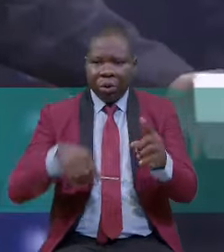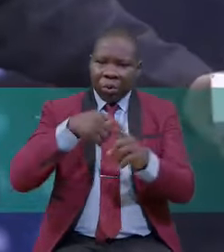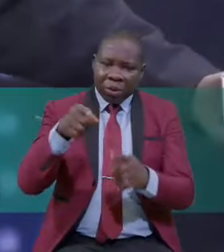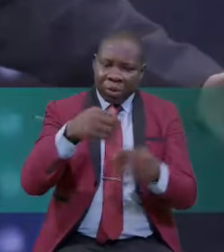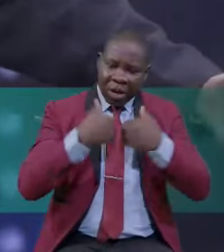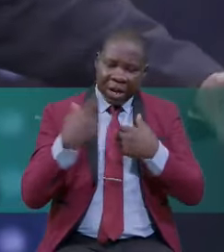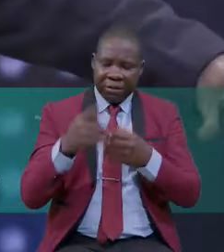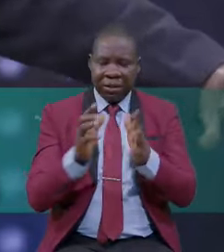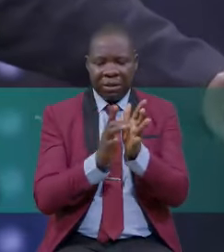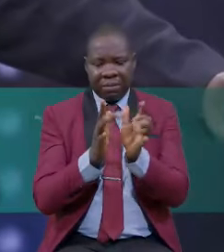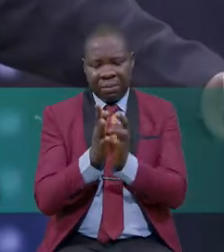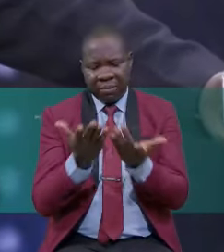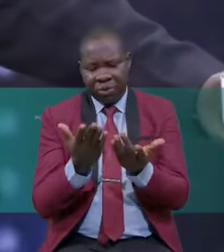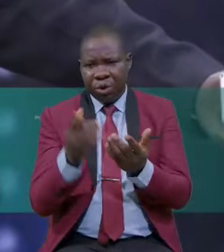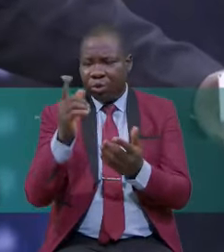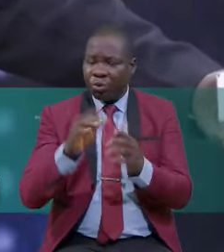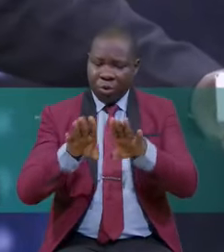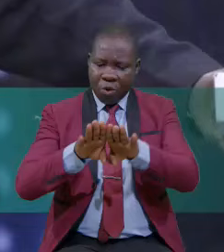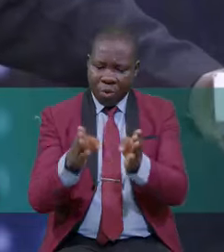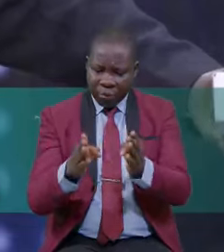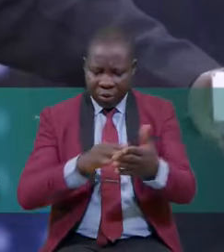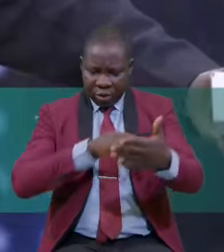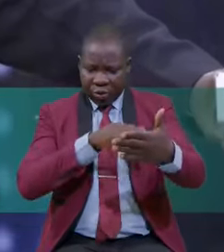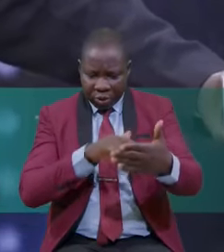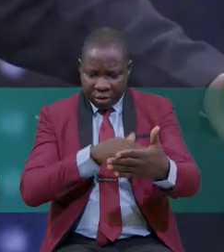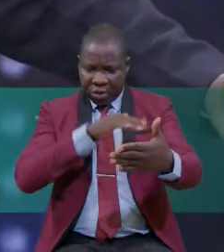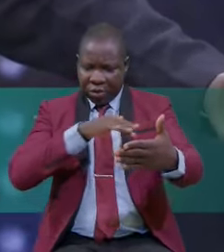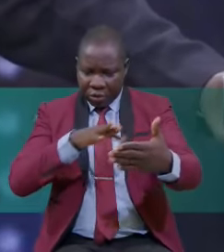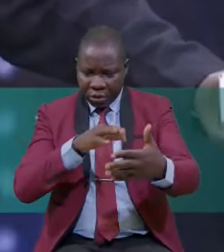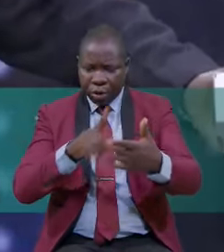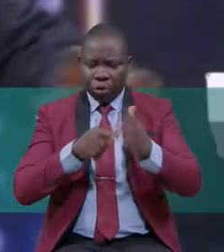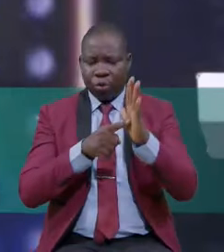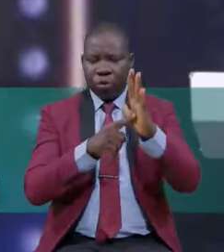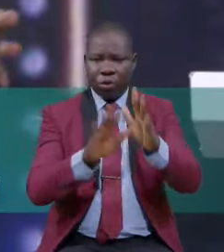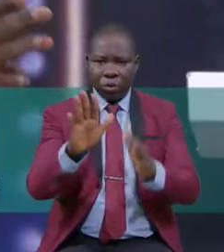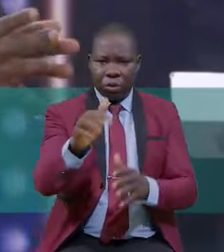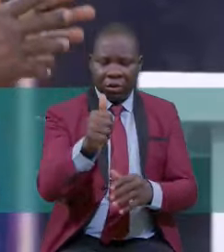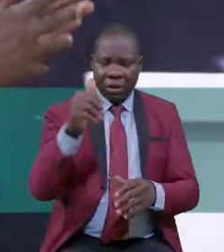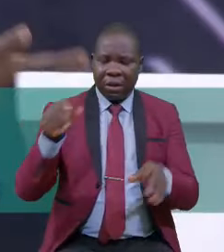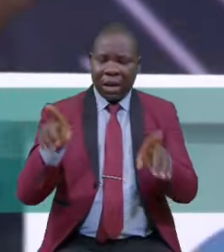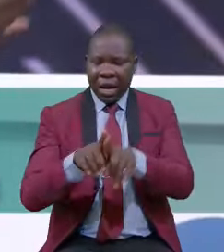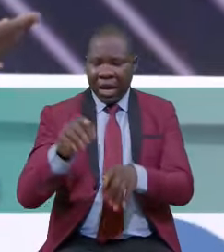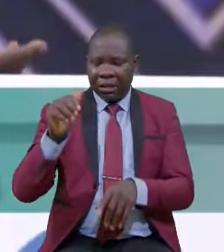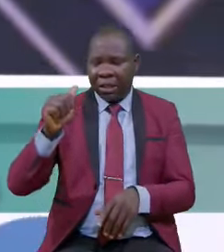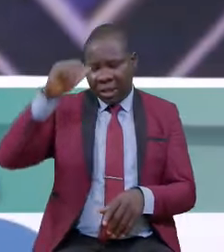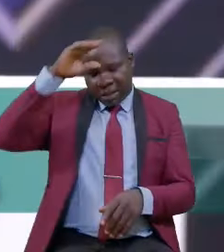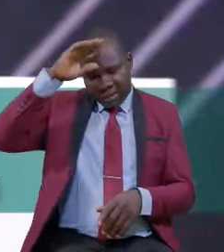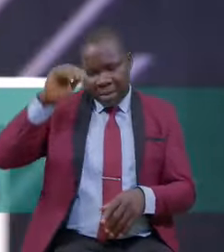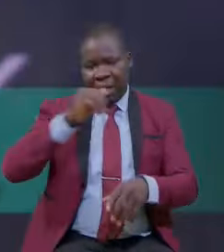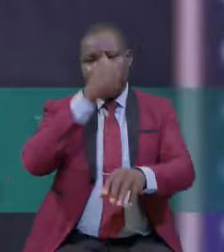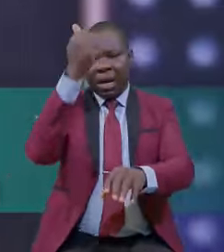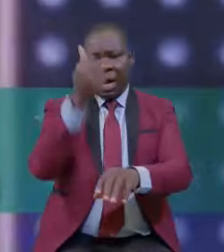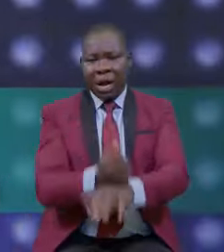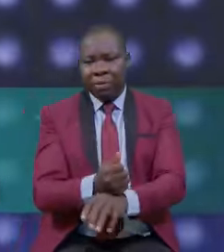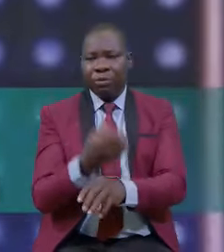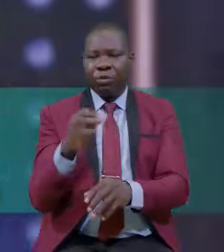and study and study. Study to show yourself a man approved of God, a man that rightly divides the